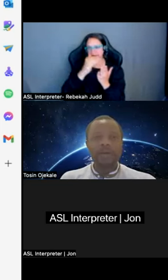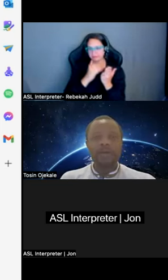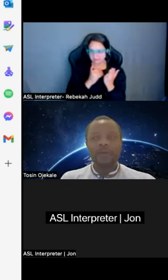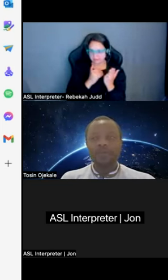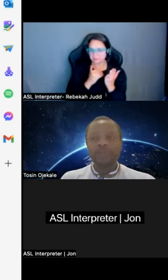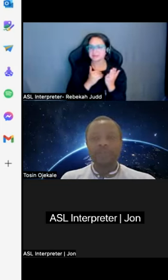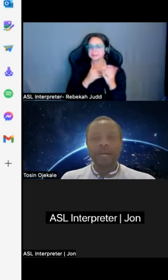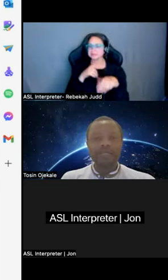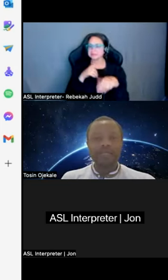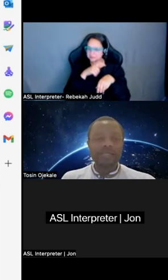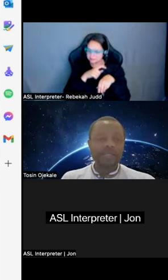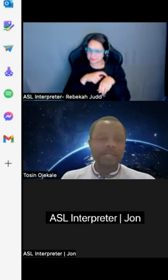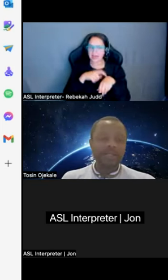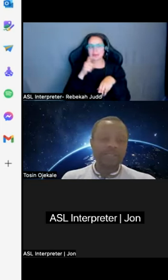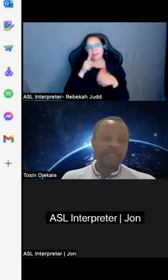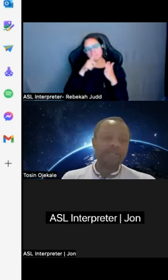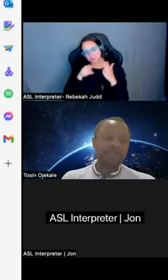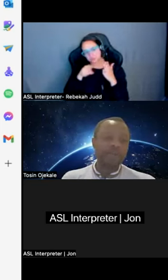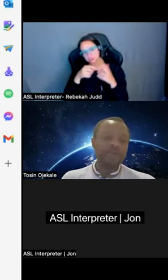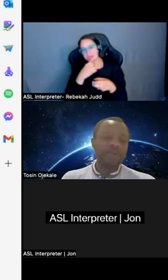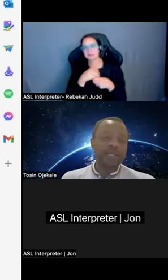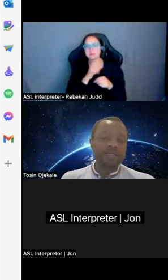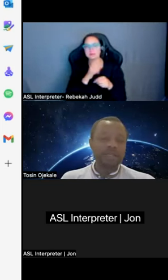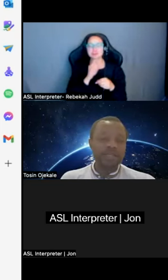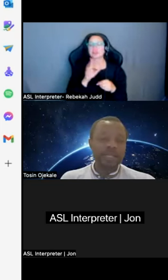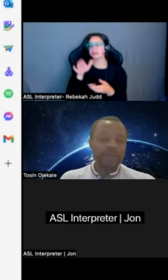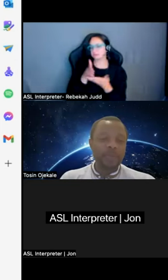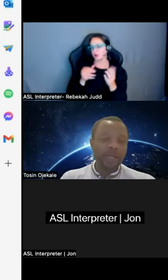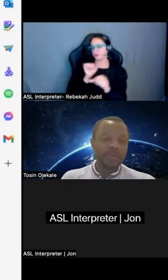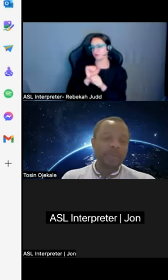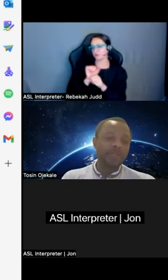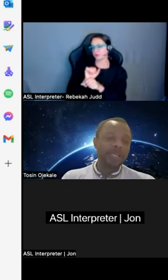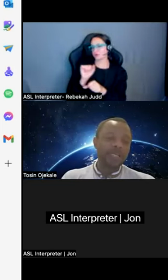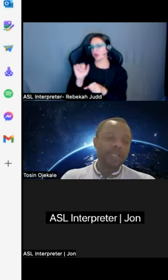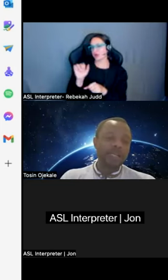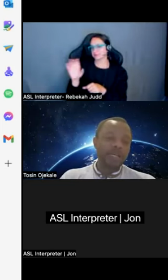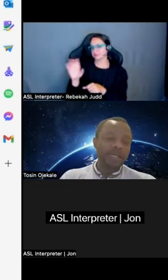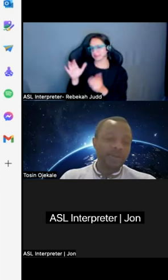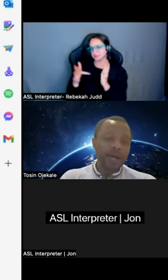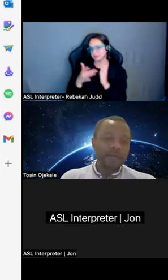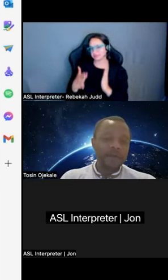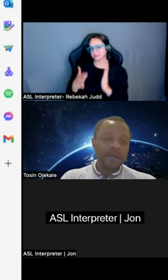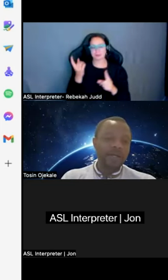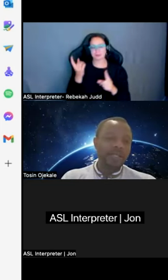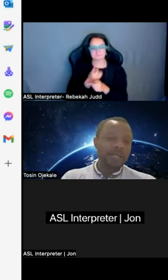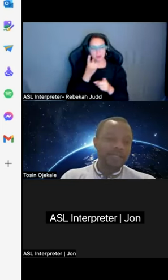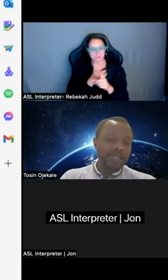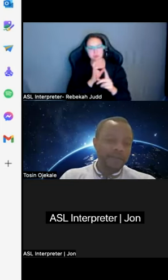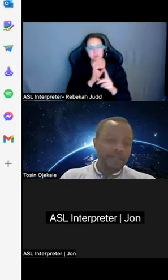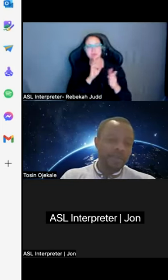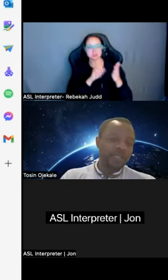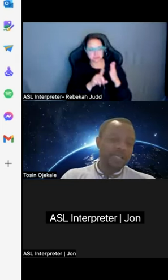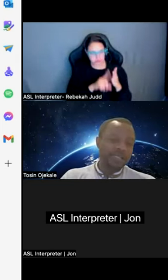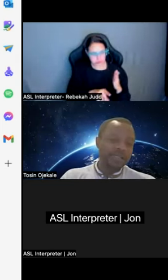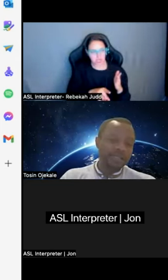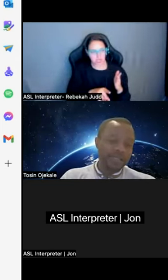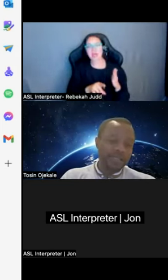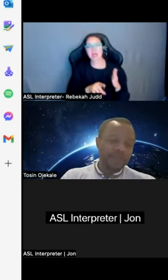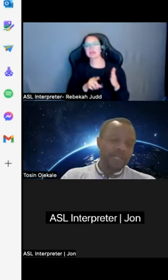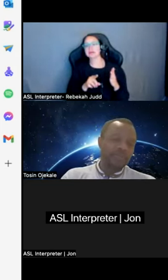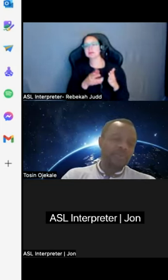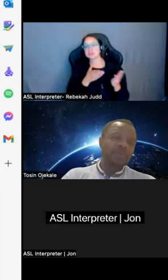are part of your job as a DCT technician to make sure that they are properly reported. You have they are serviceable, they are still